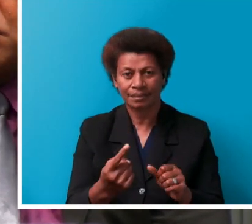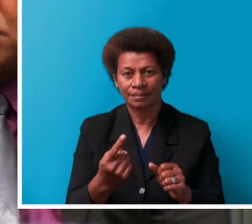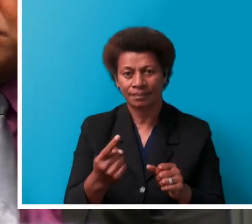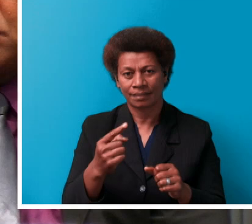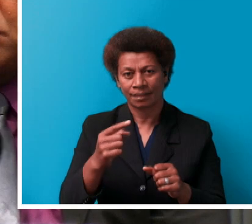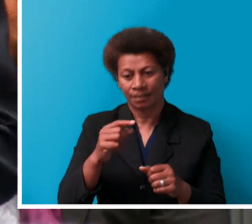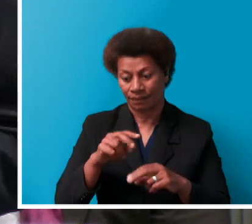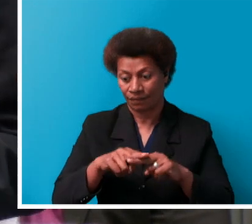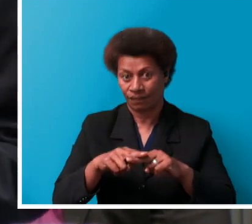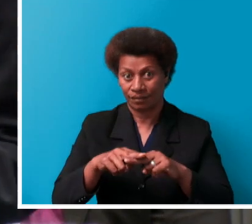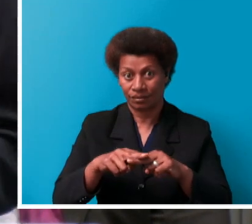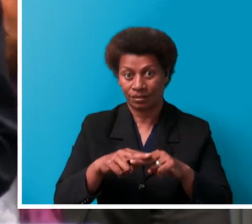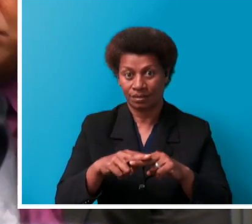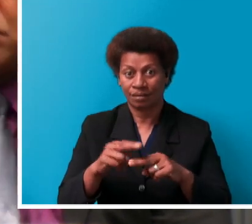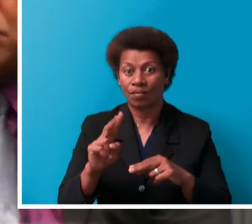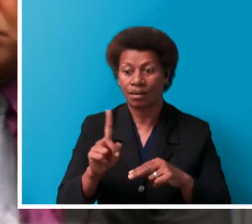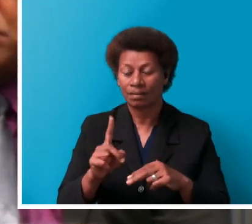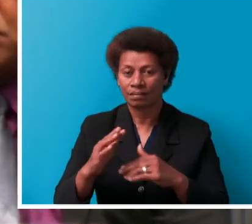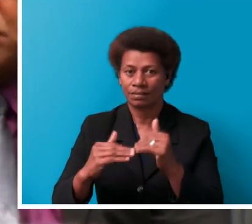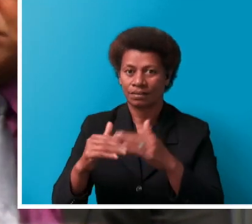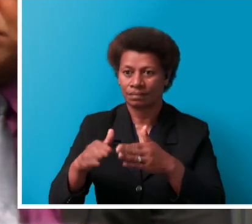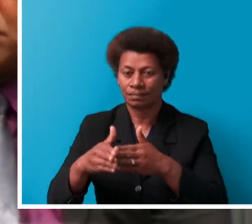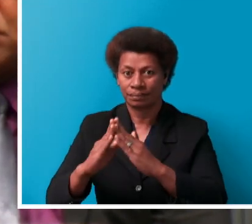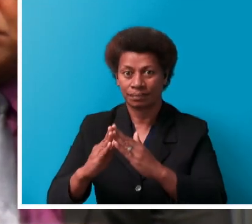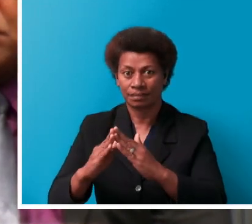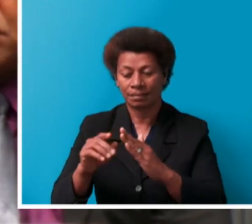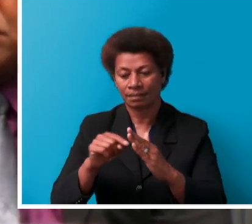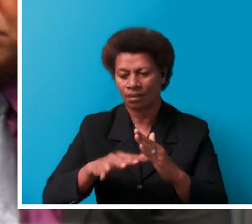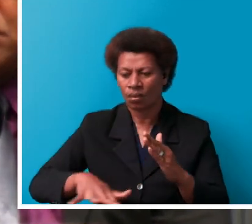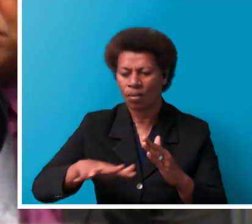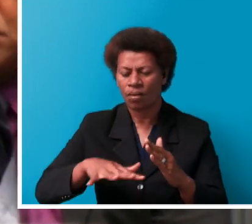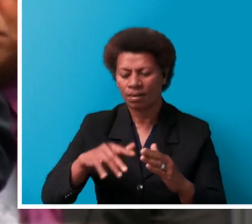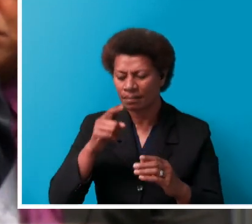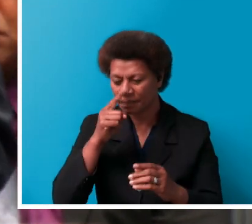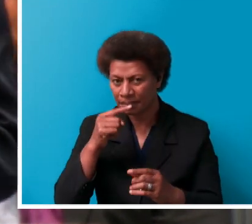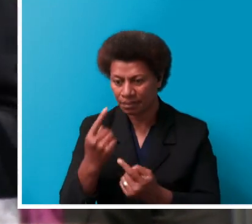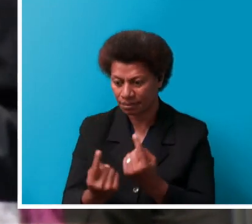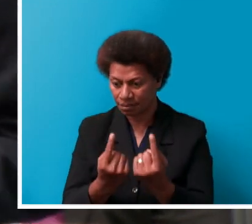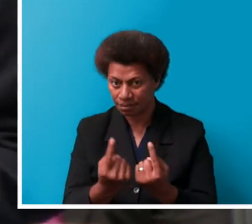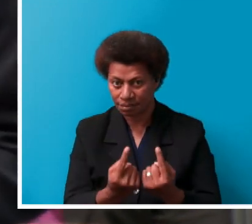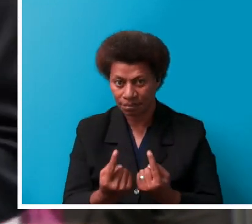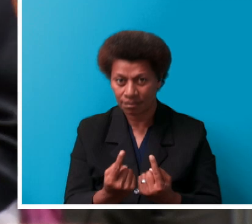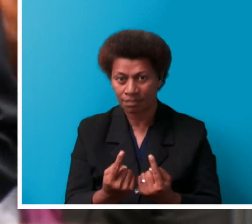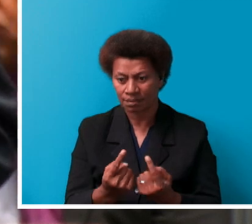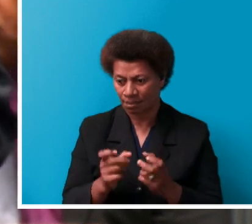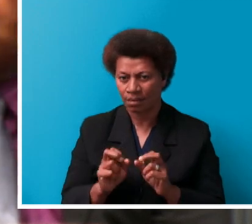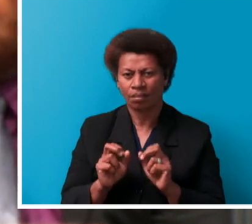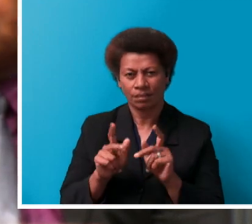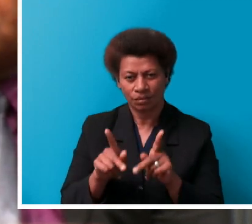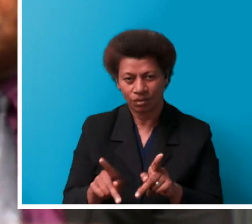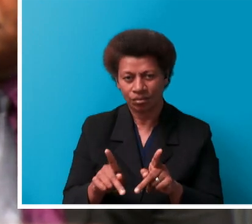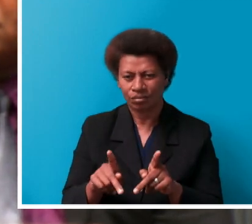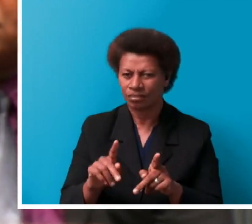Fiji where even citizens has the opportunity where every citizen has the opportunity to